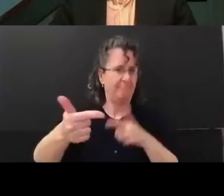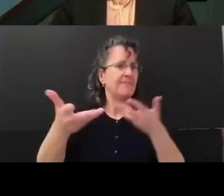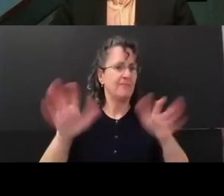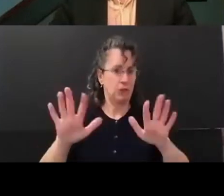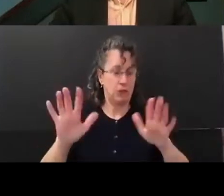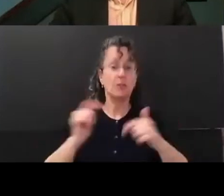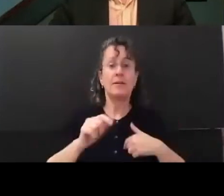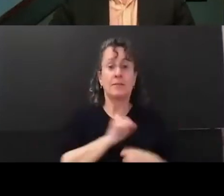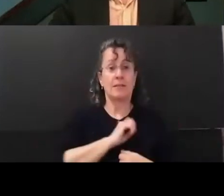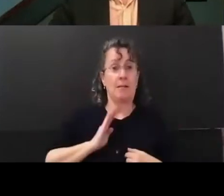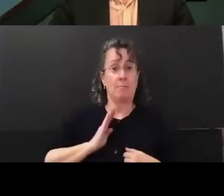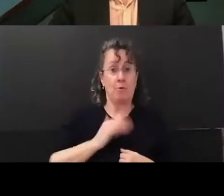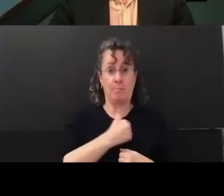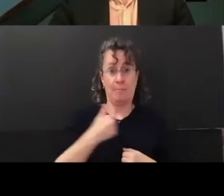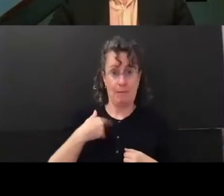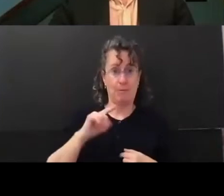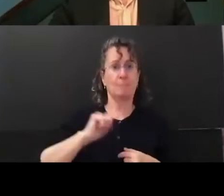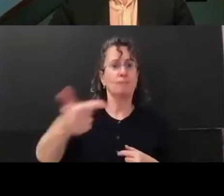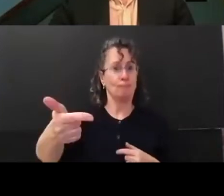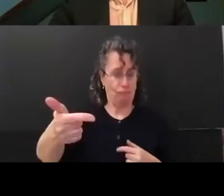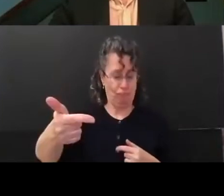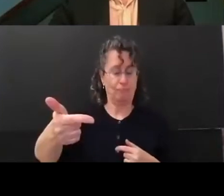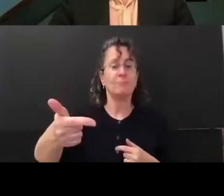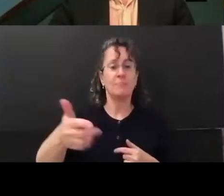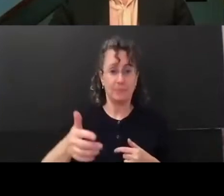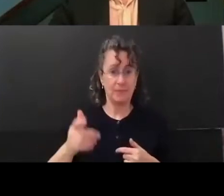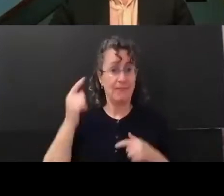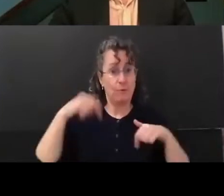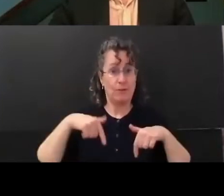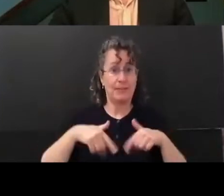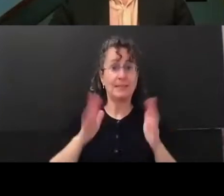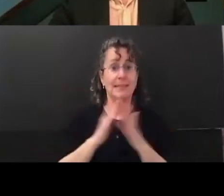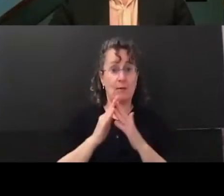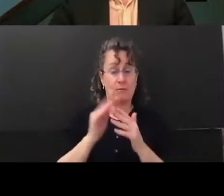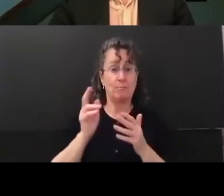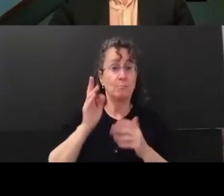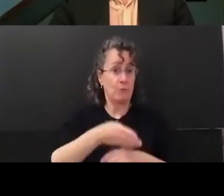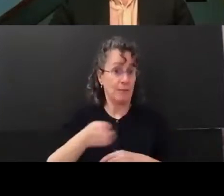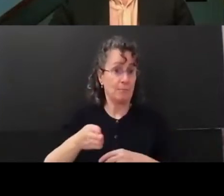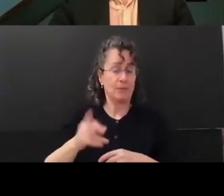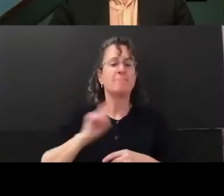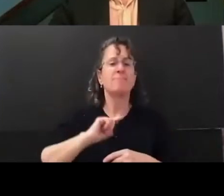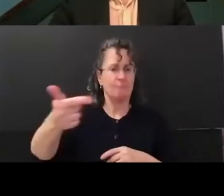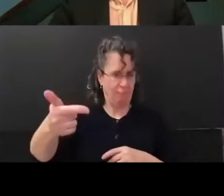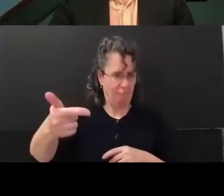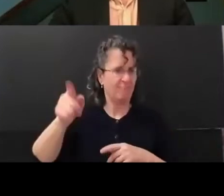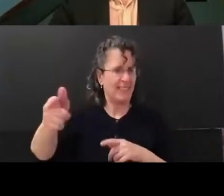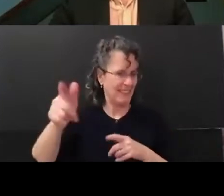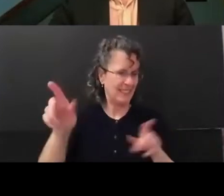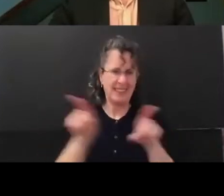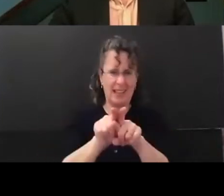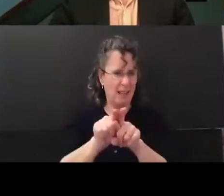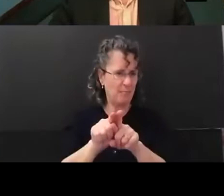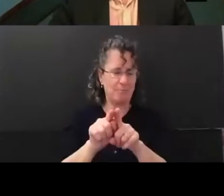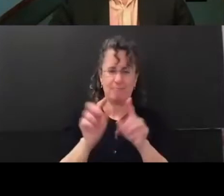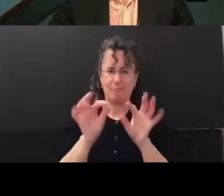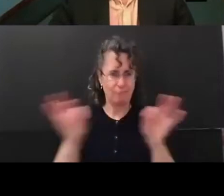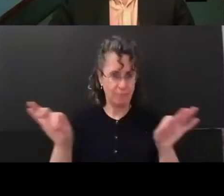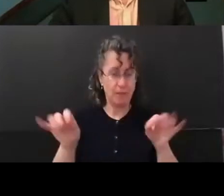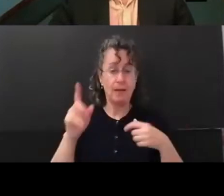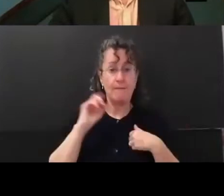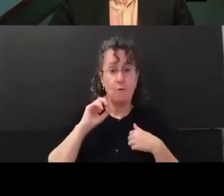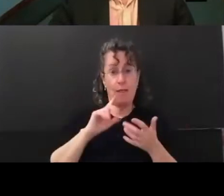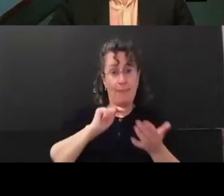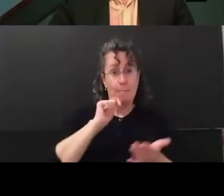member of Select Board member for the town of Brattleboro for the town of Brattleboro for the period to which I have